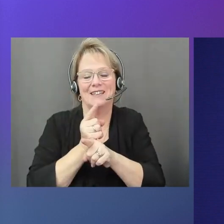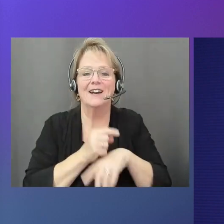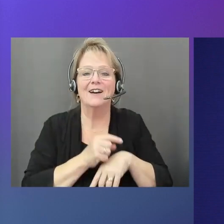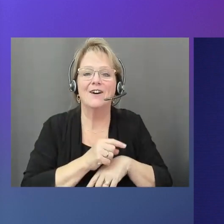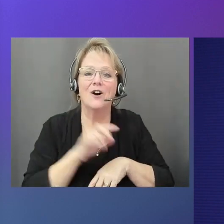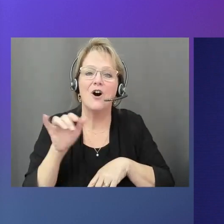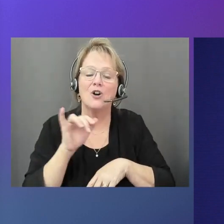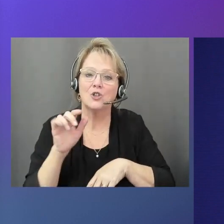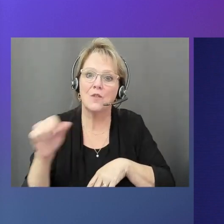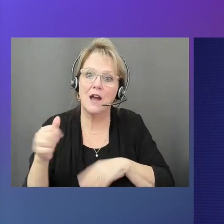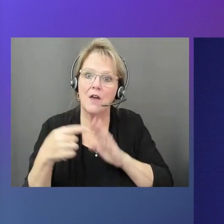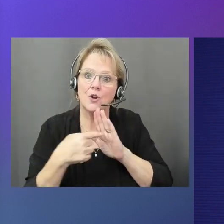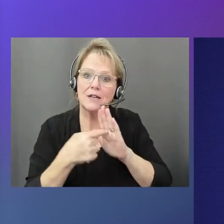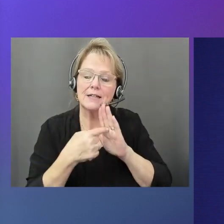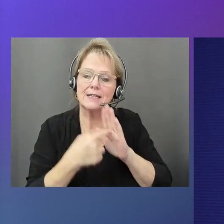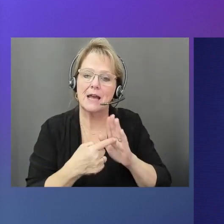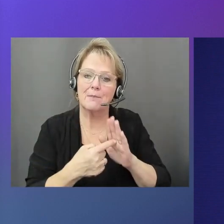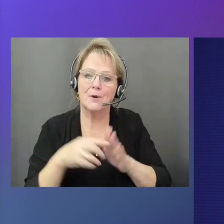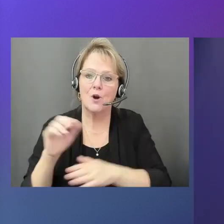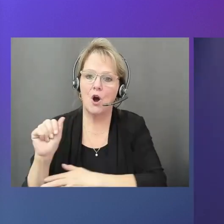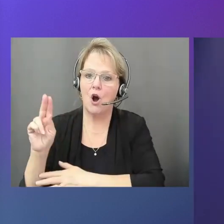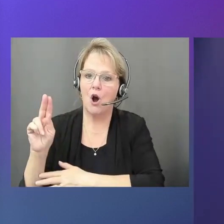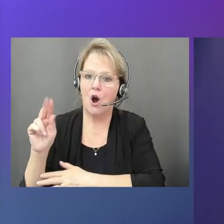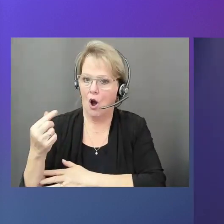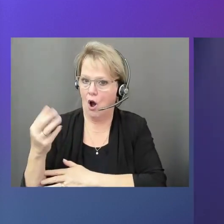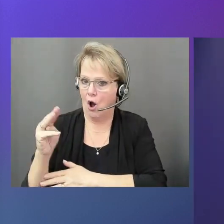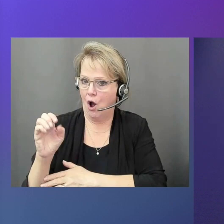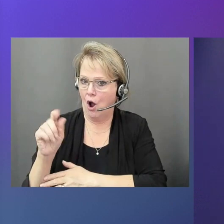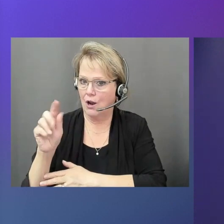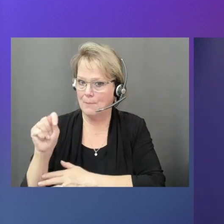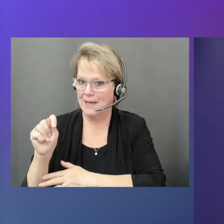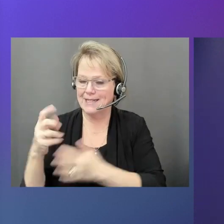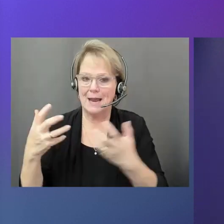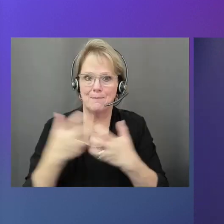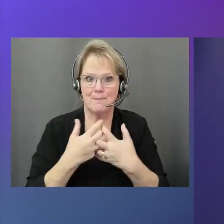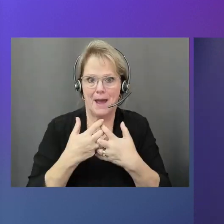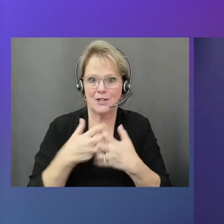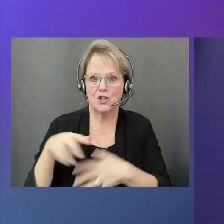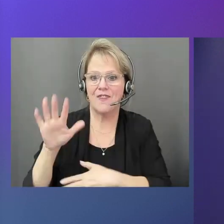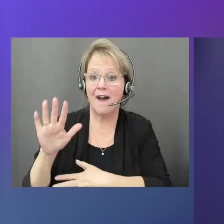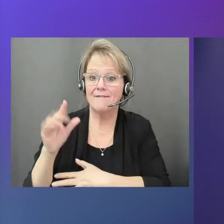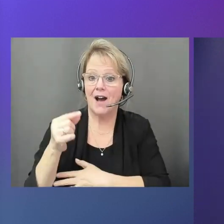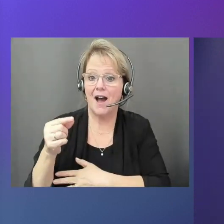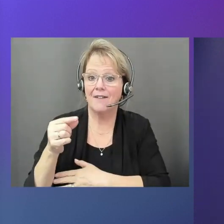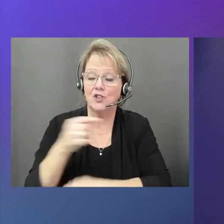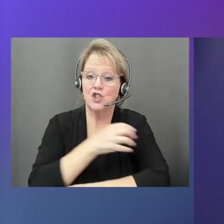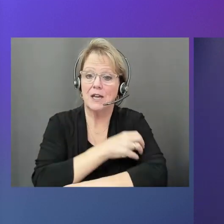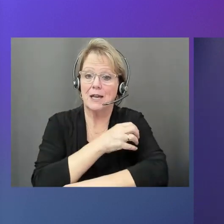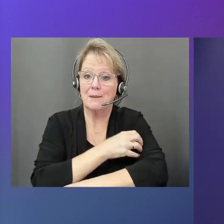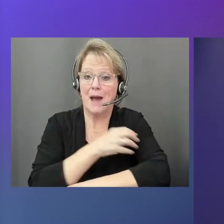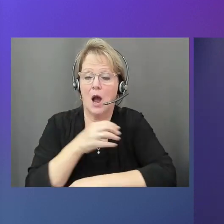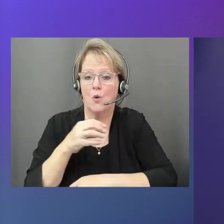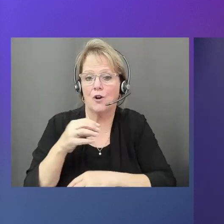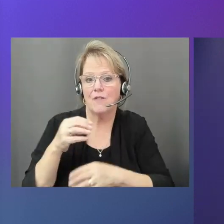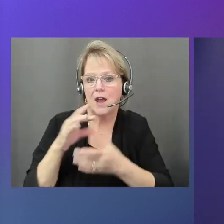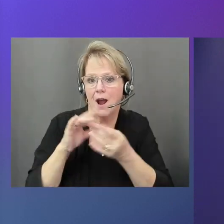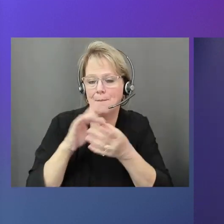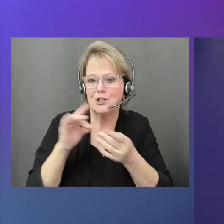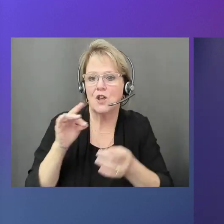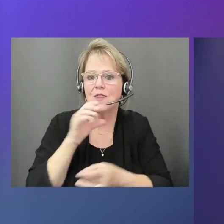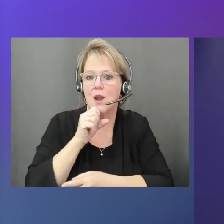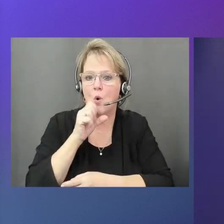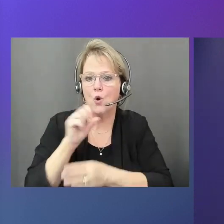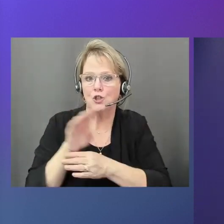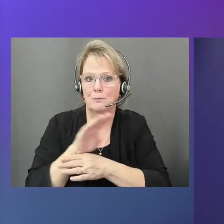I wanted to mention was Augmented Match, which is that interactive 5G powered app that I mentioned that Orange Business has developed. It's built from a digital